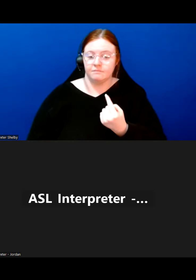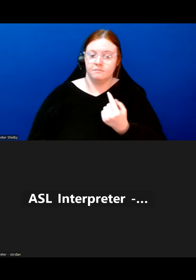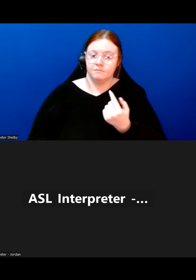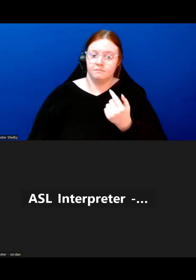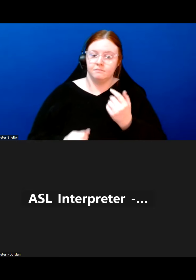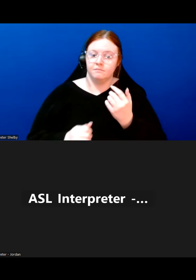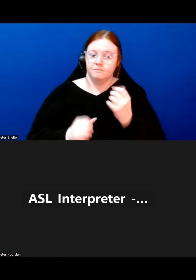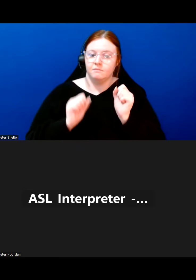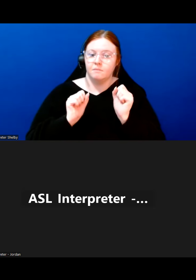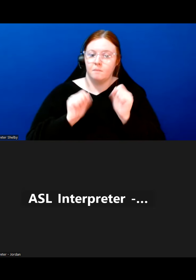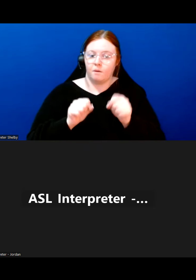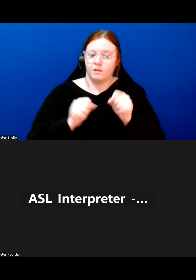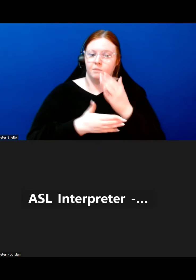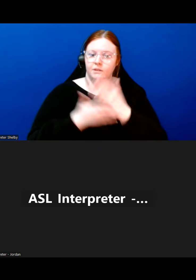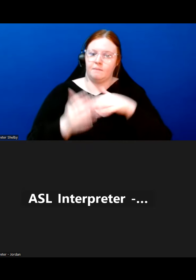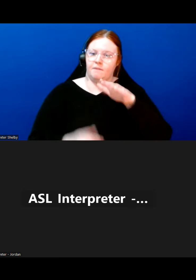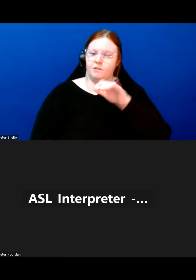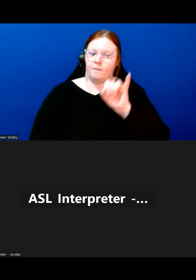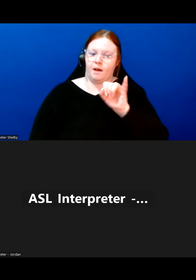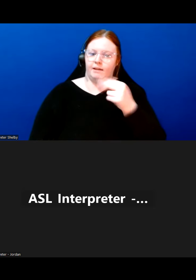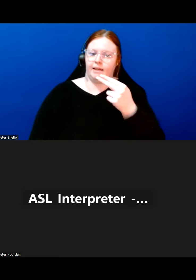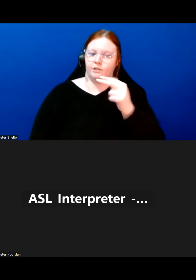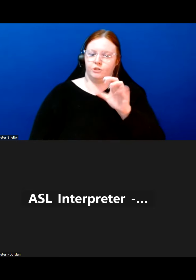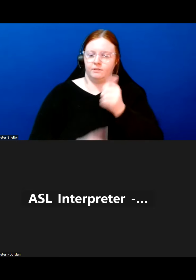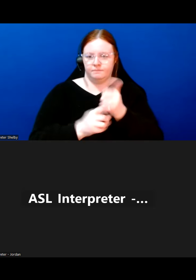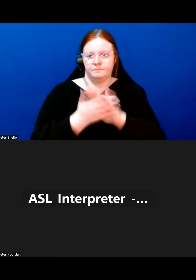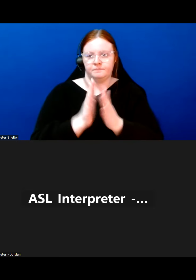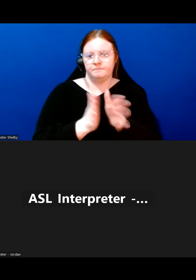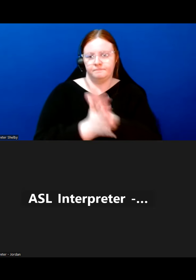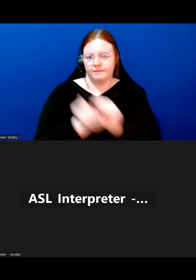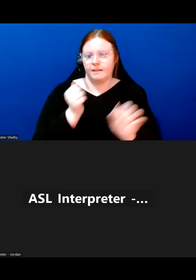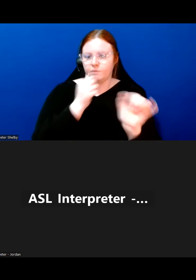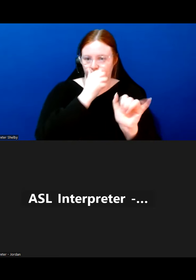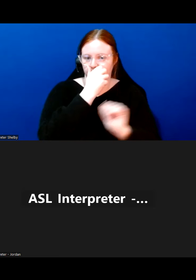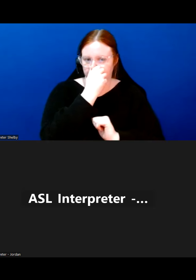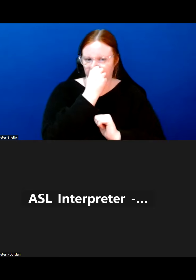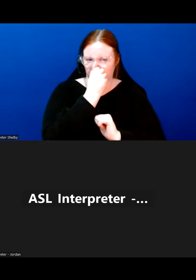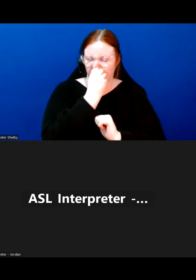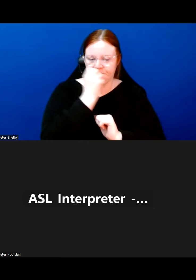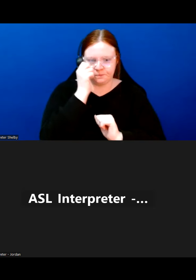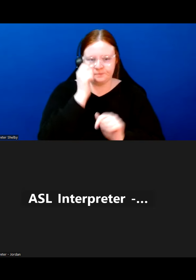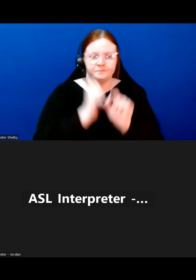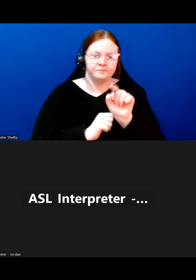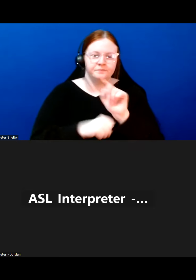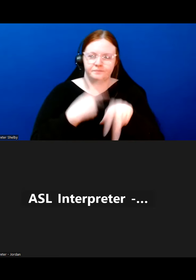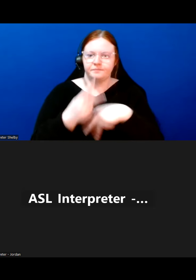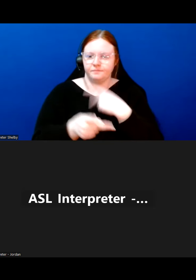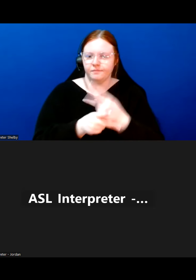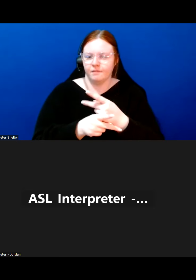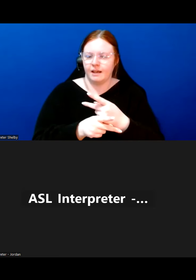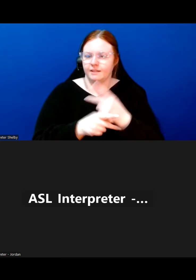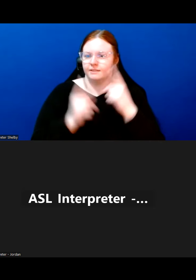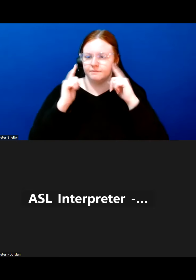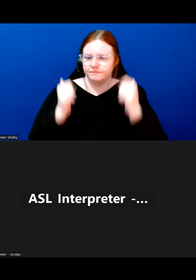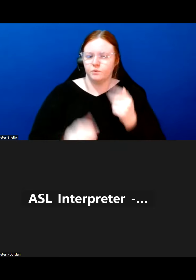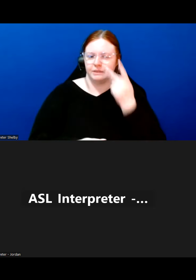tougher inner hair cells become damaged as well. So this is the type of hearing loss that we see